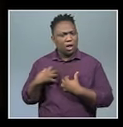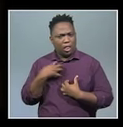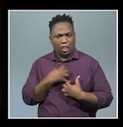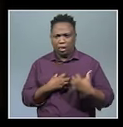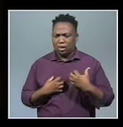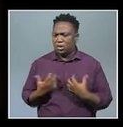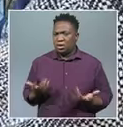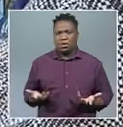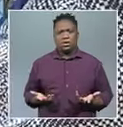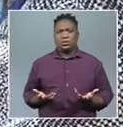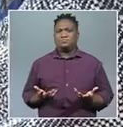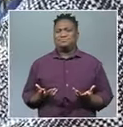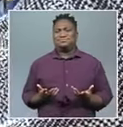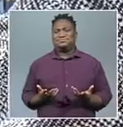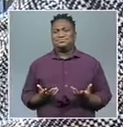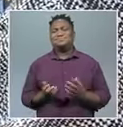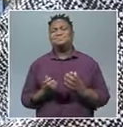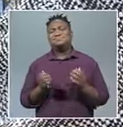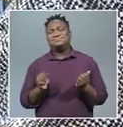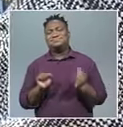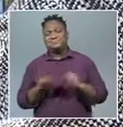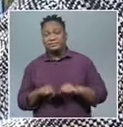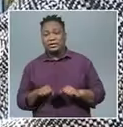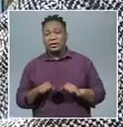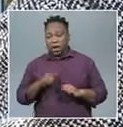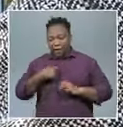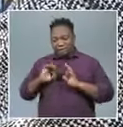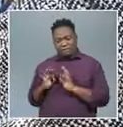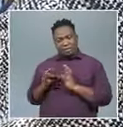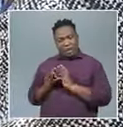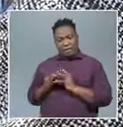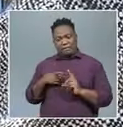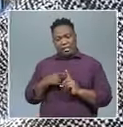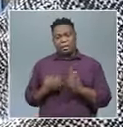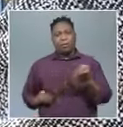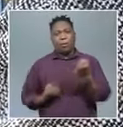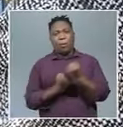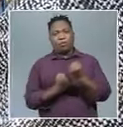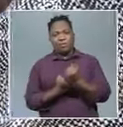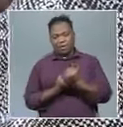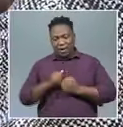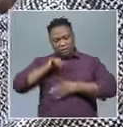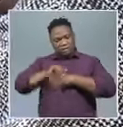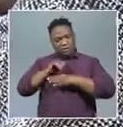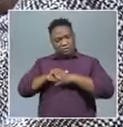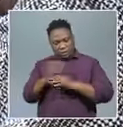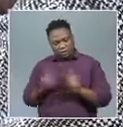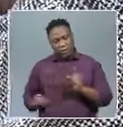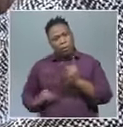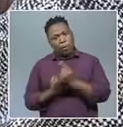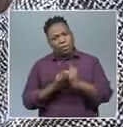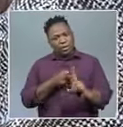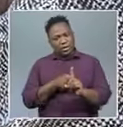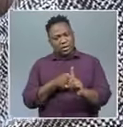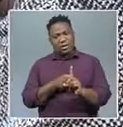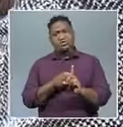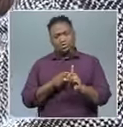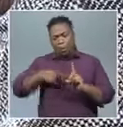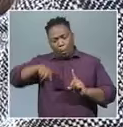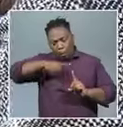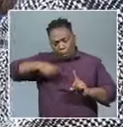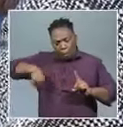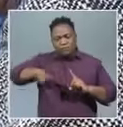can be. But yeah, we spoke to her, and fortunately she's got a good family and friend